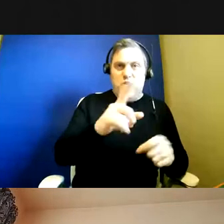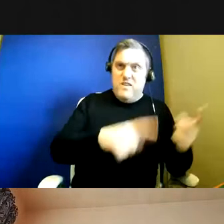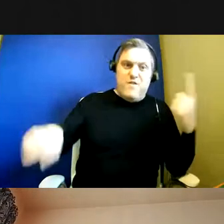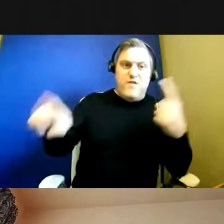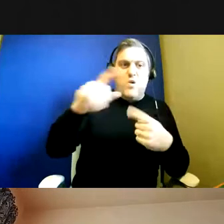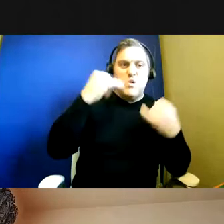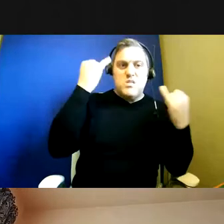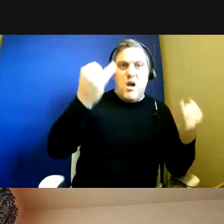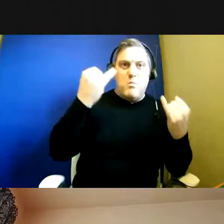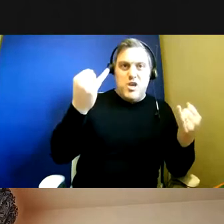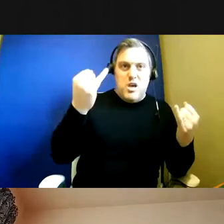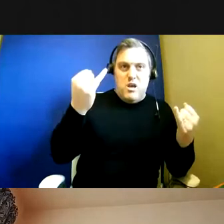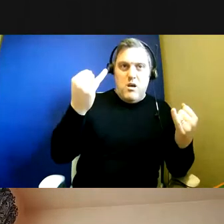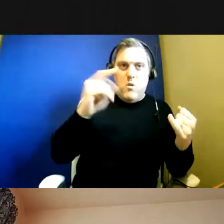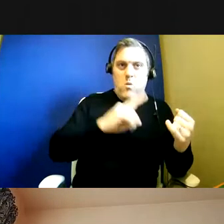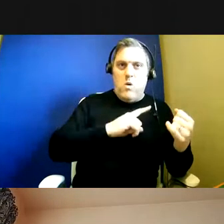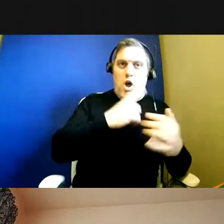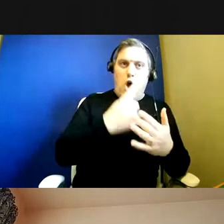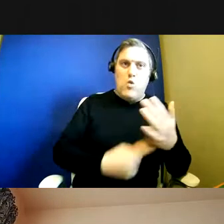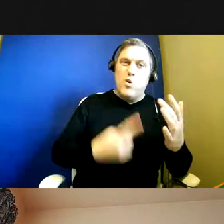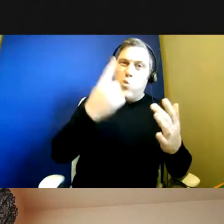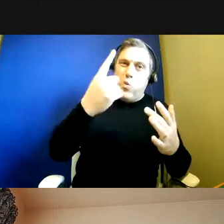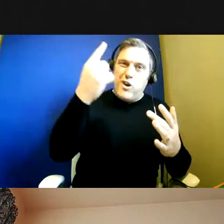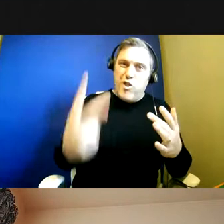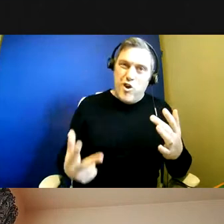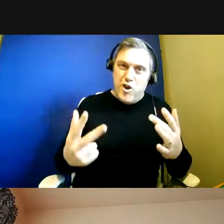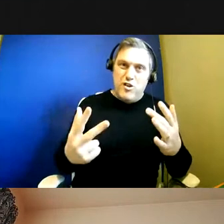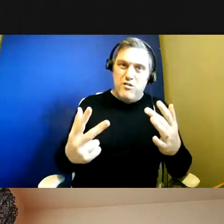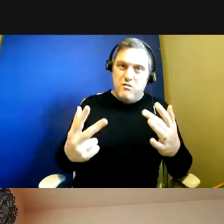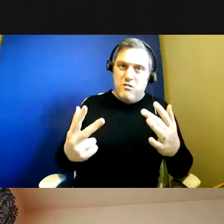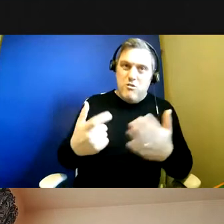why have only a third of GP practices been referred in?